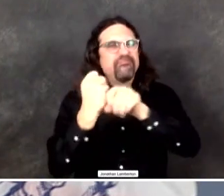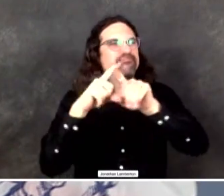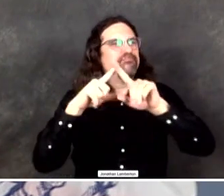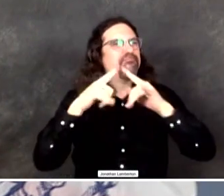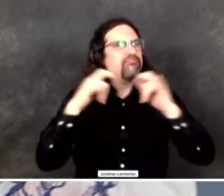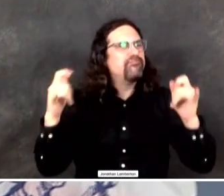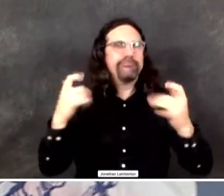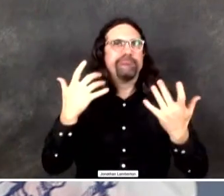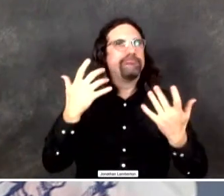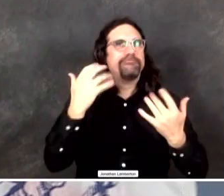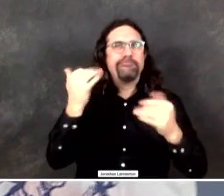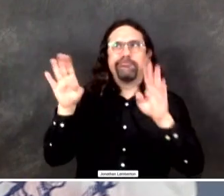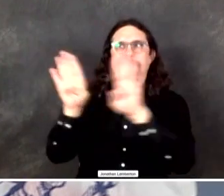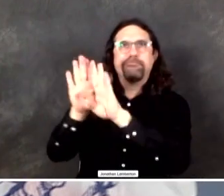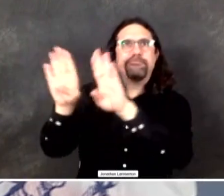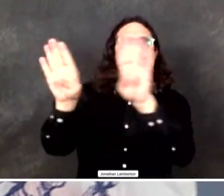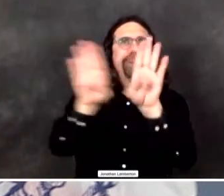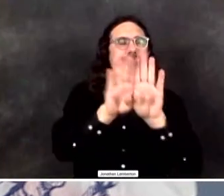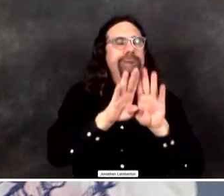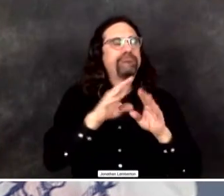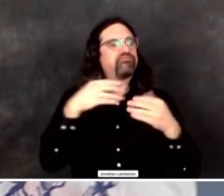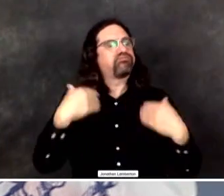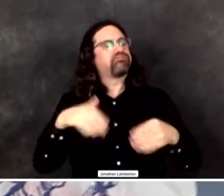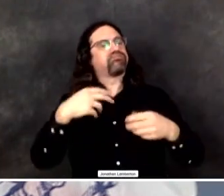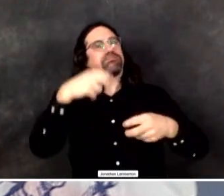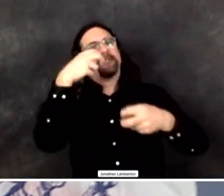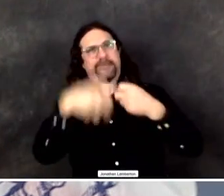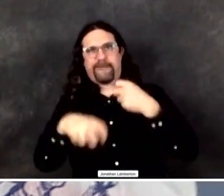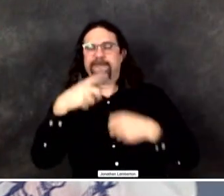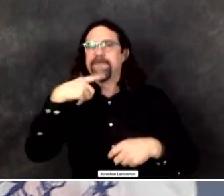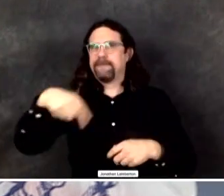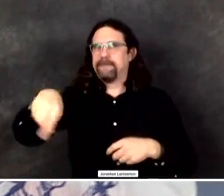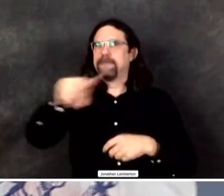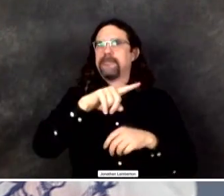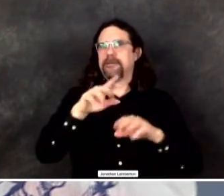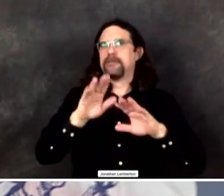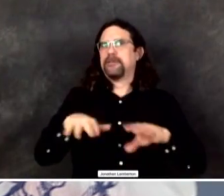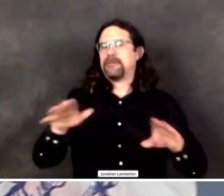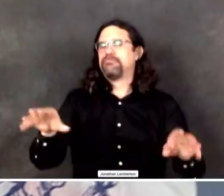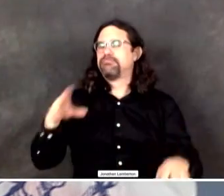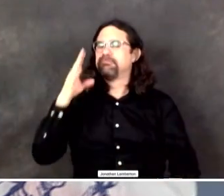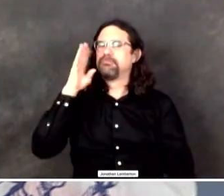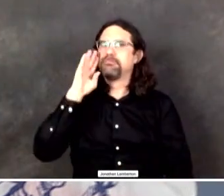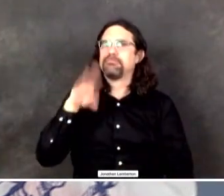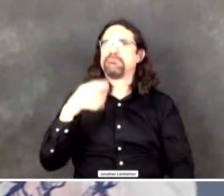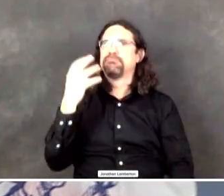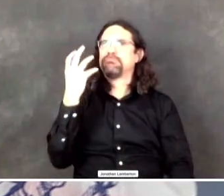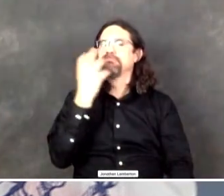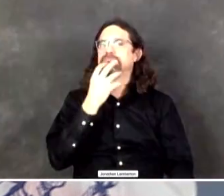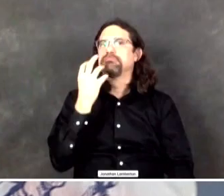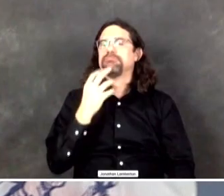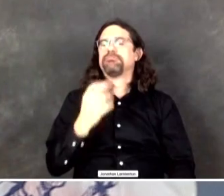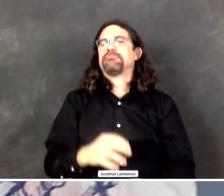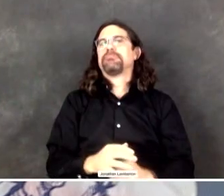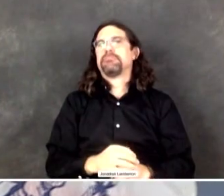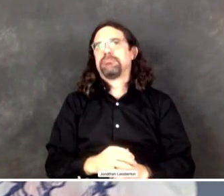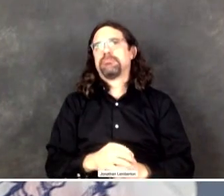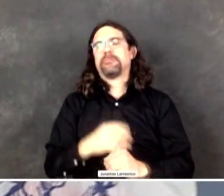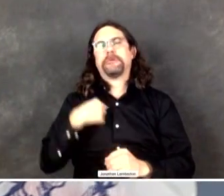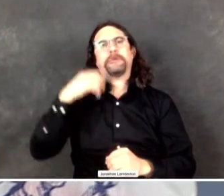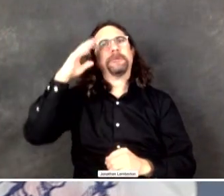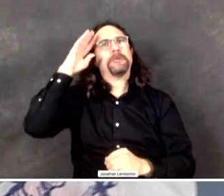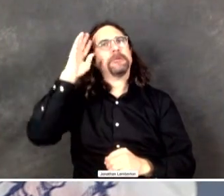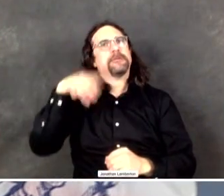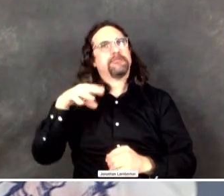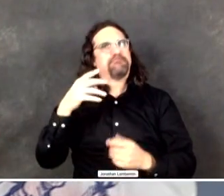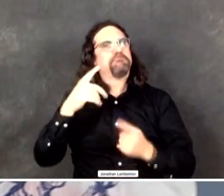But at the same time, we know everything we're doing is to protect our